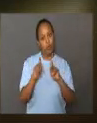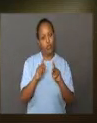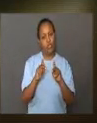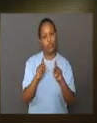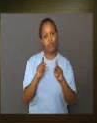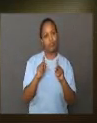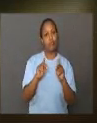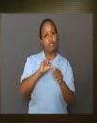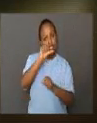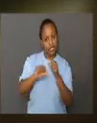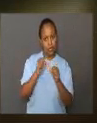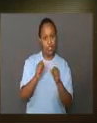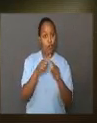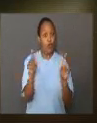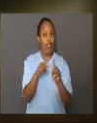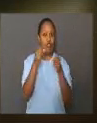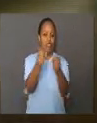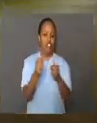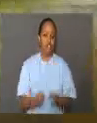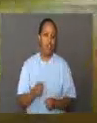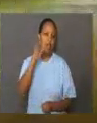to be tolerant of diversity.